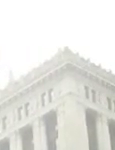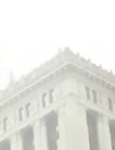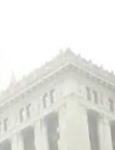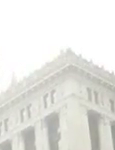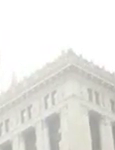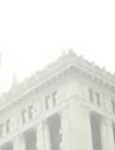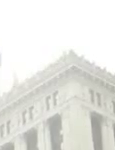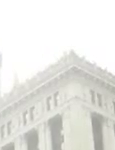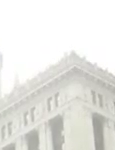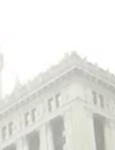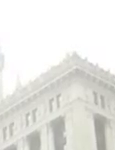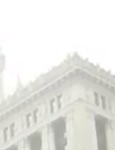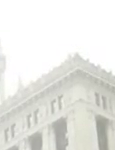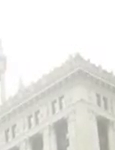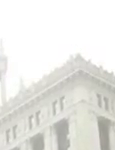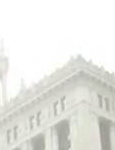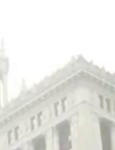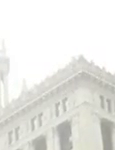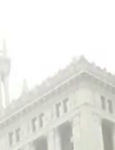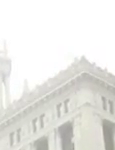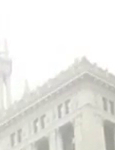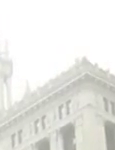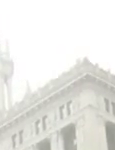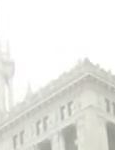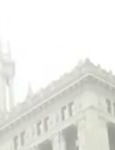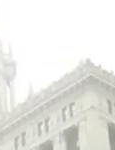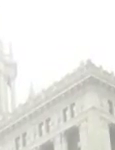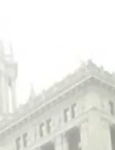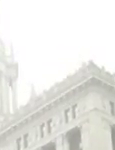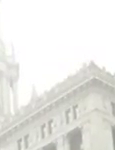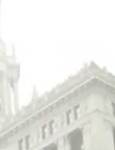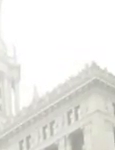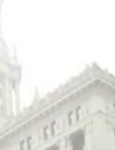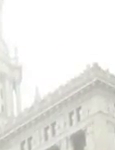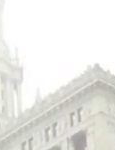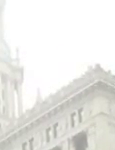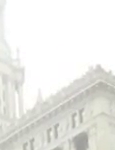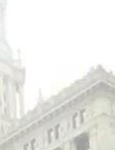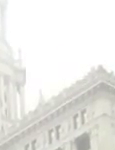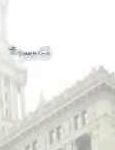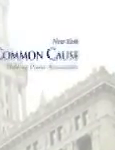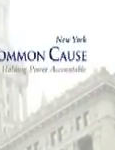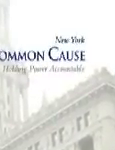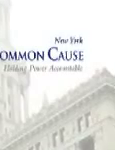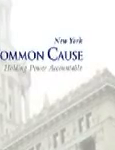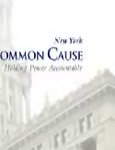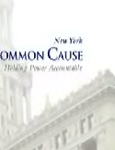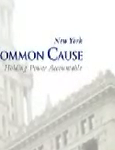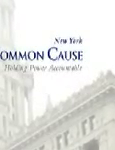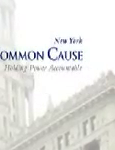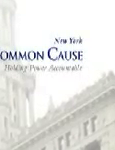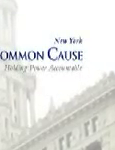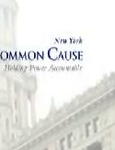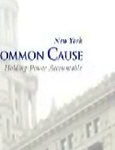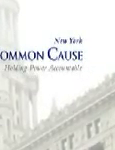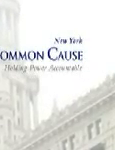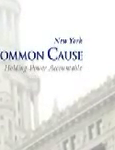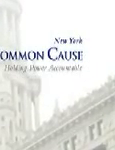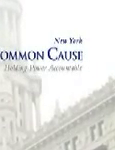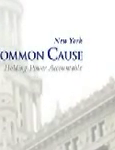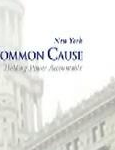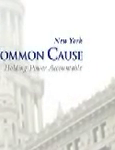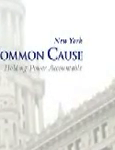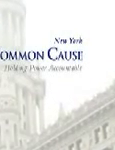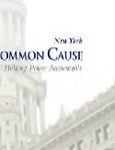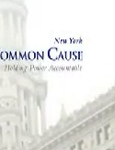1055, CBS Newsradio 880, 1010 Wins, El Diario La Prensa, and Common Cause New York.